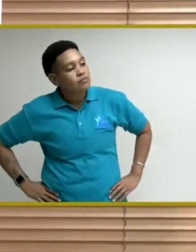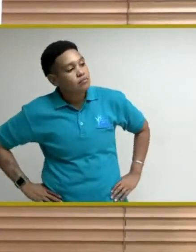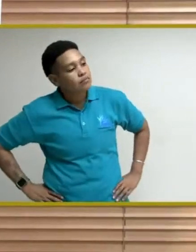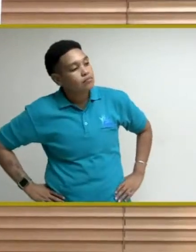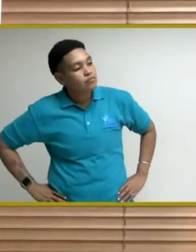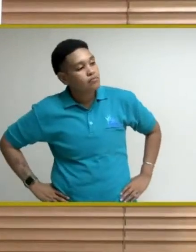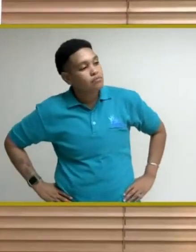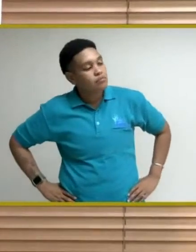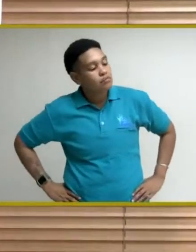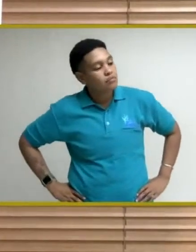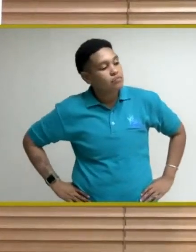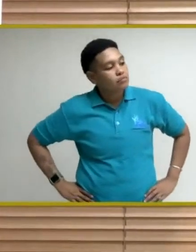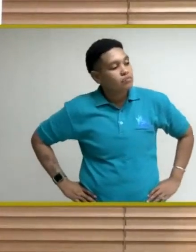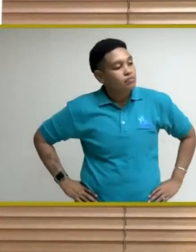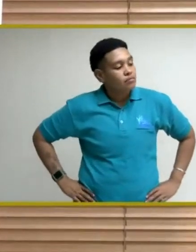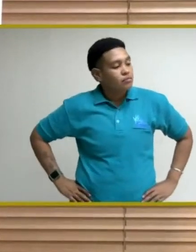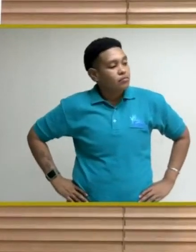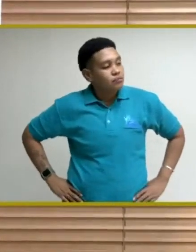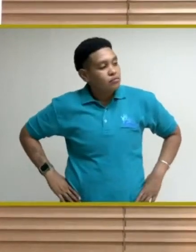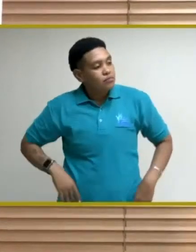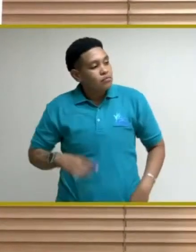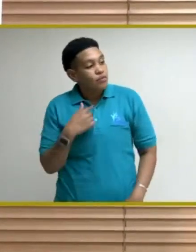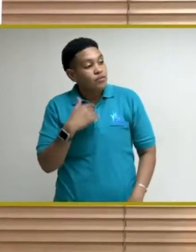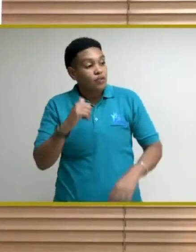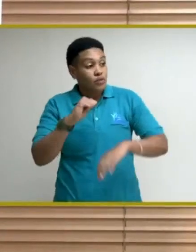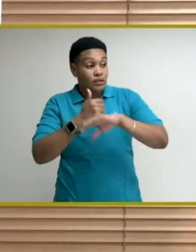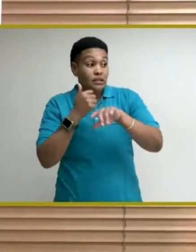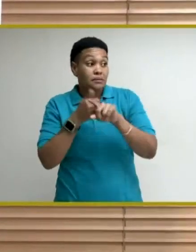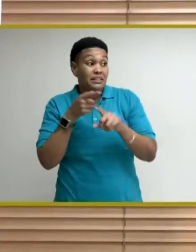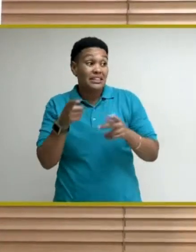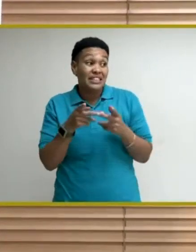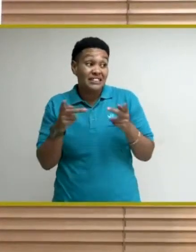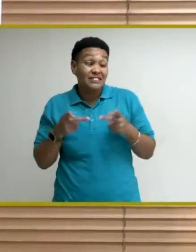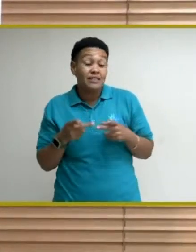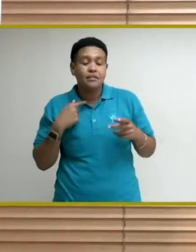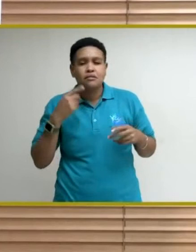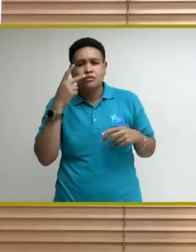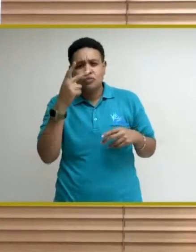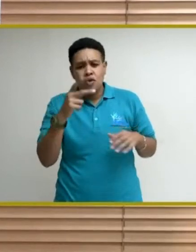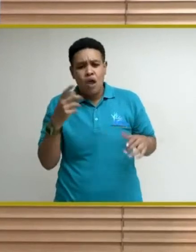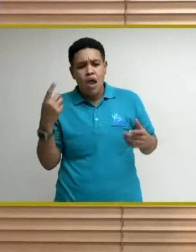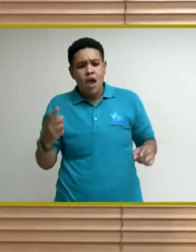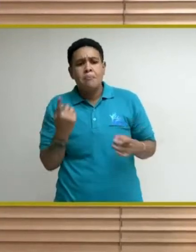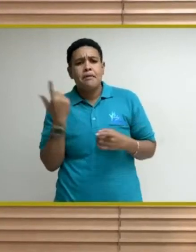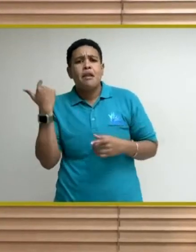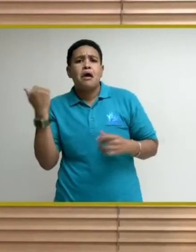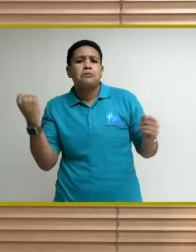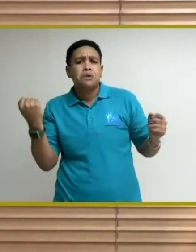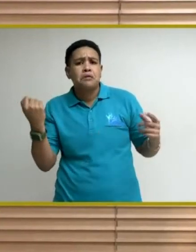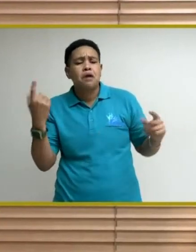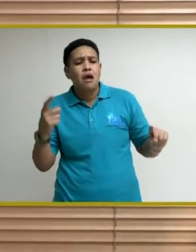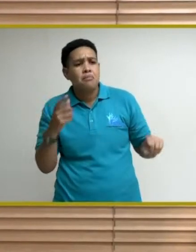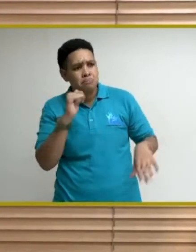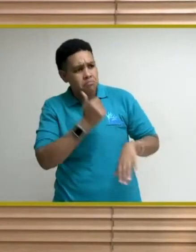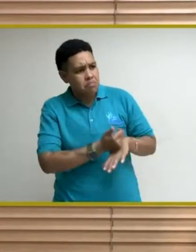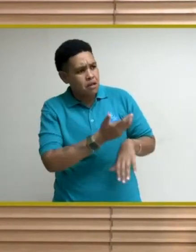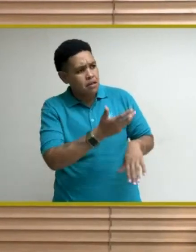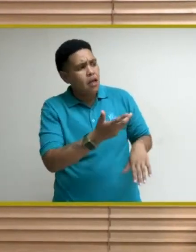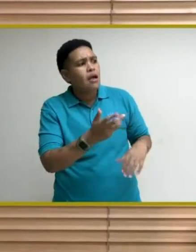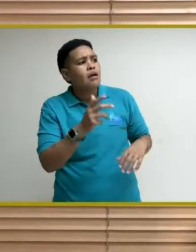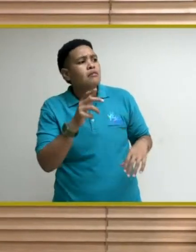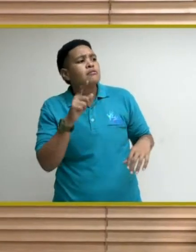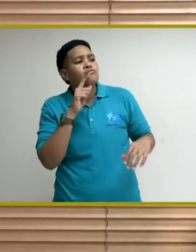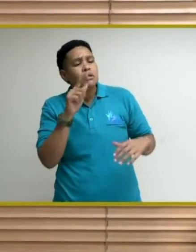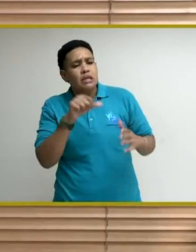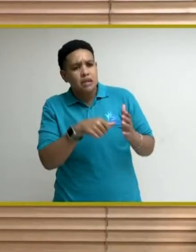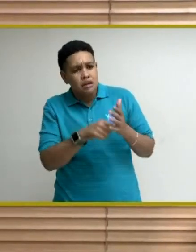it in action at the arena, is it this Saturday or last Saturday, and was quite impressed with